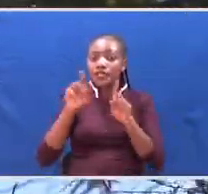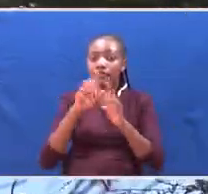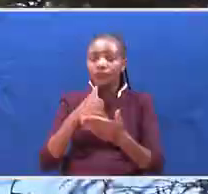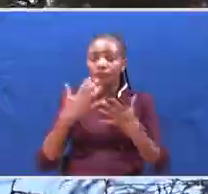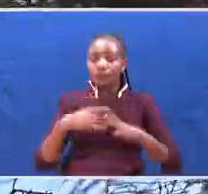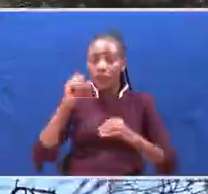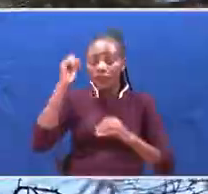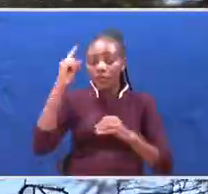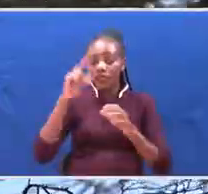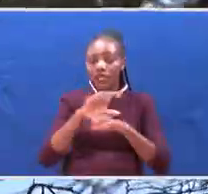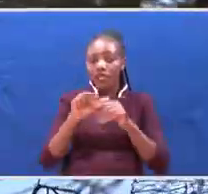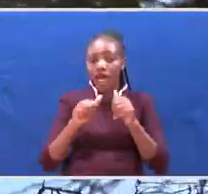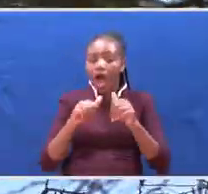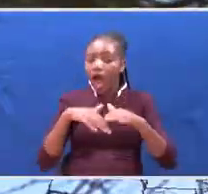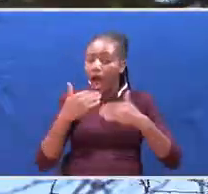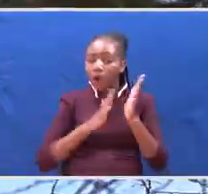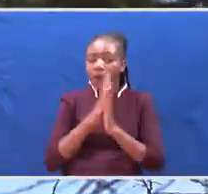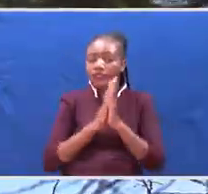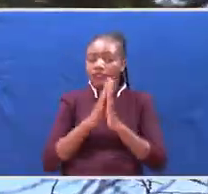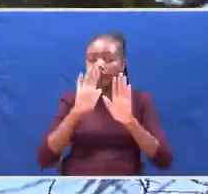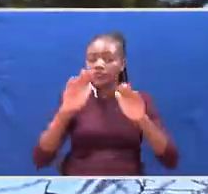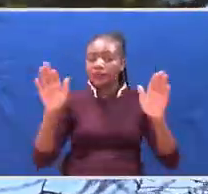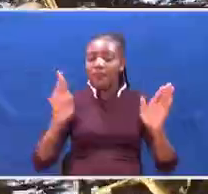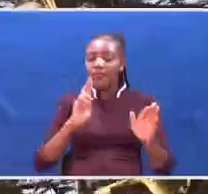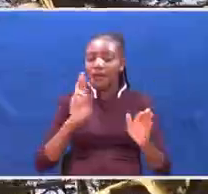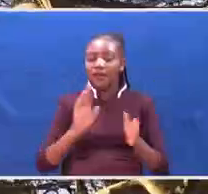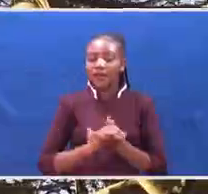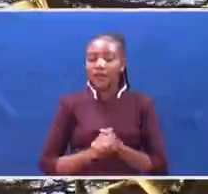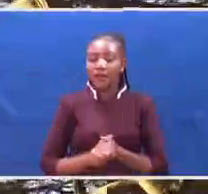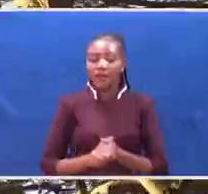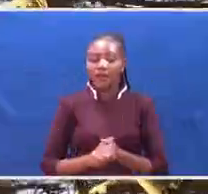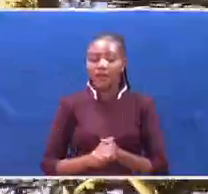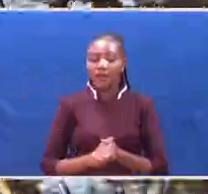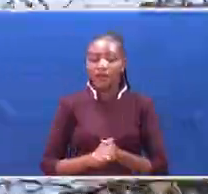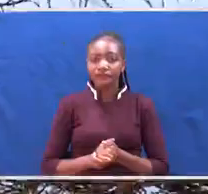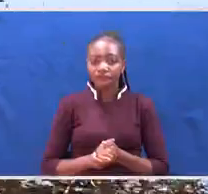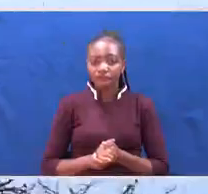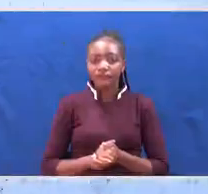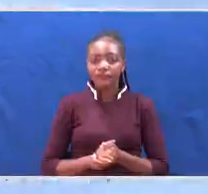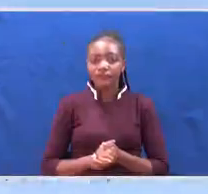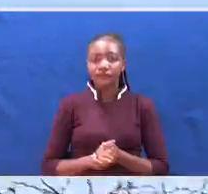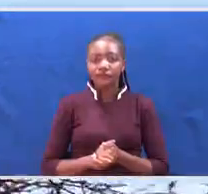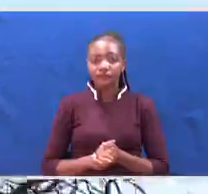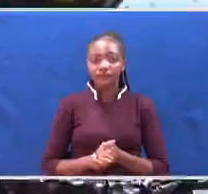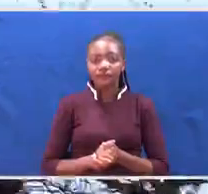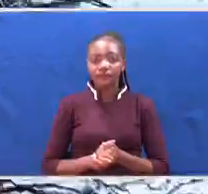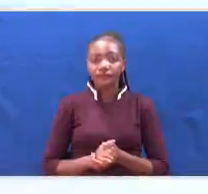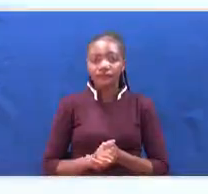how interesting and valuable these birds are. Josh Onsare,